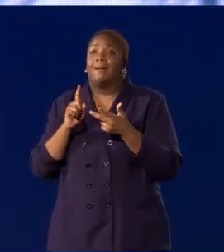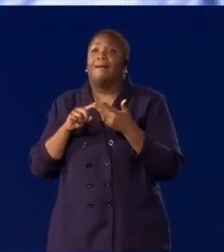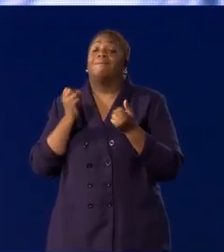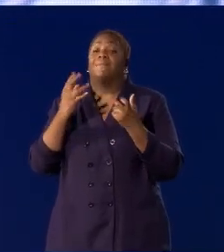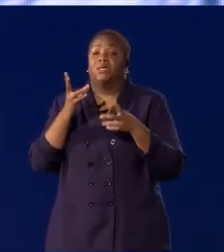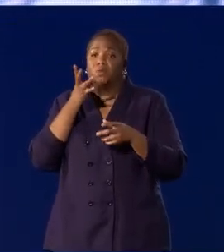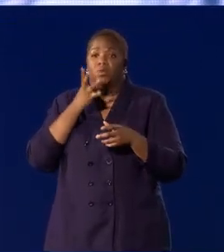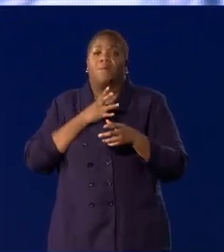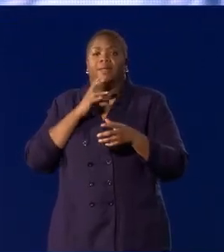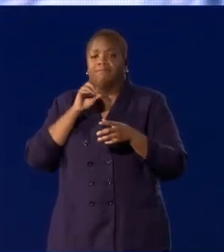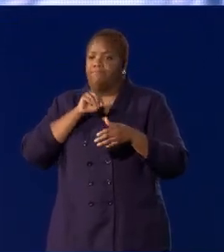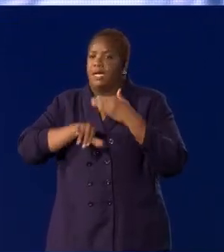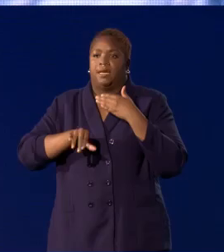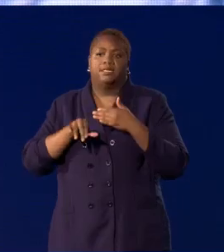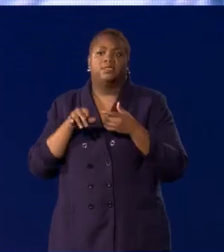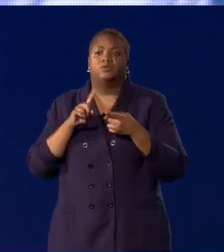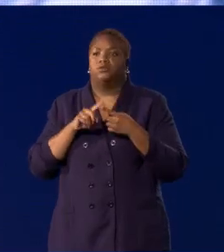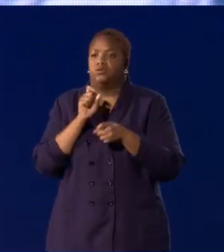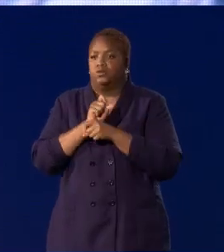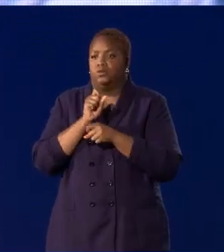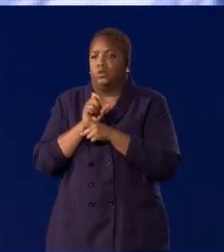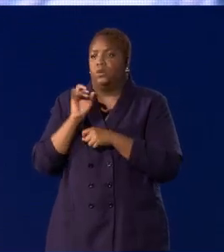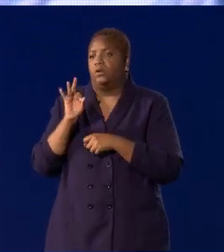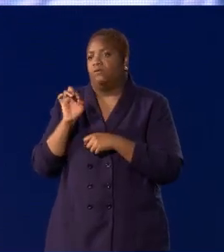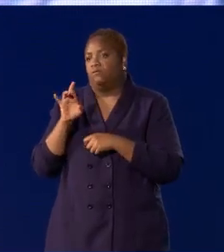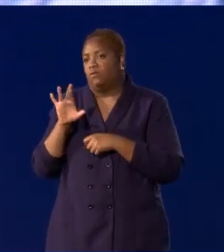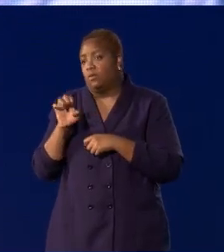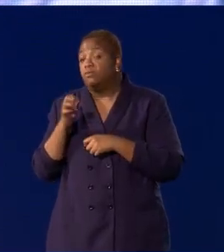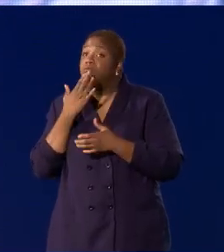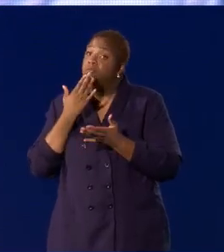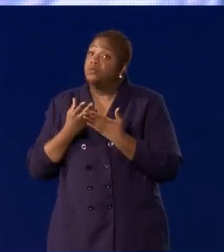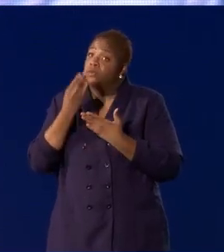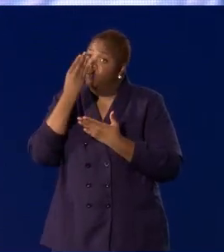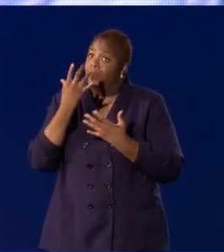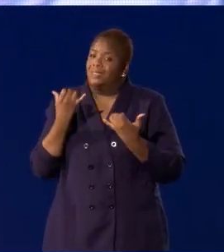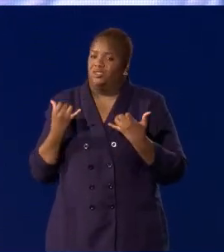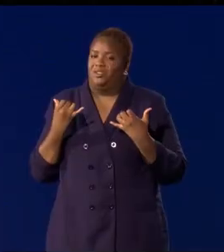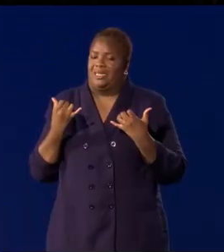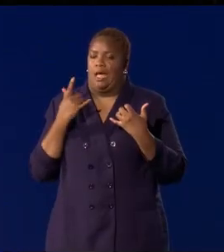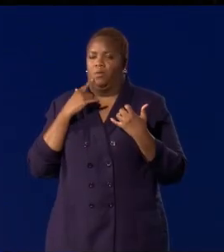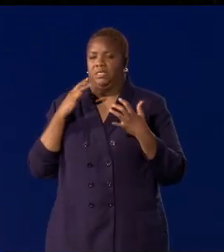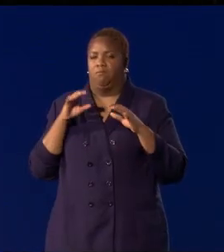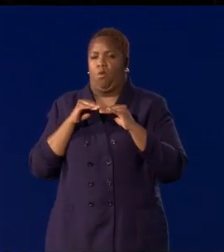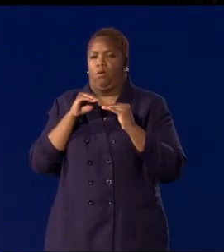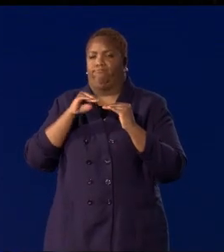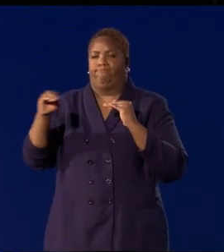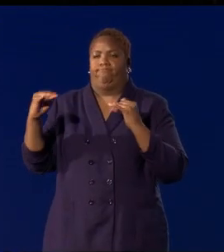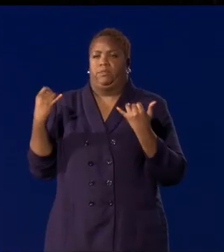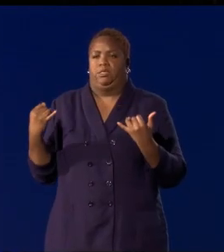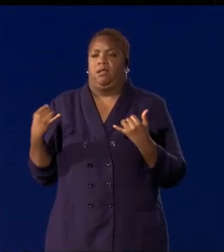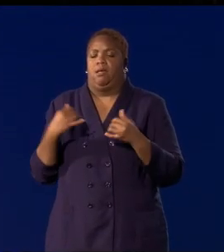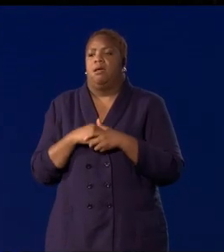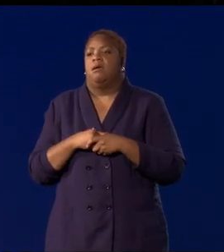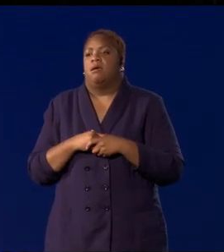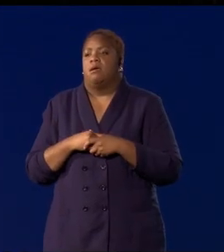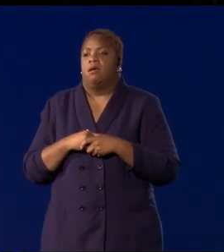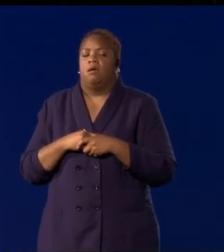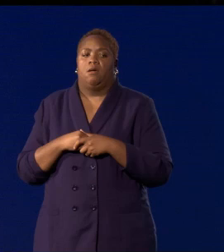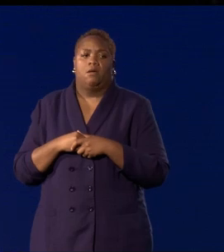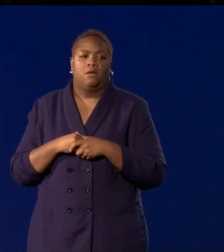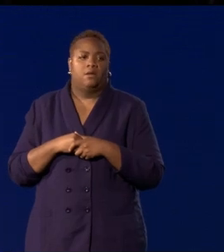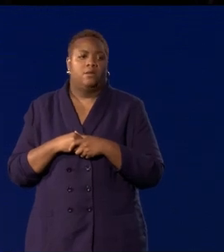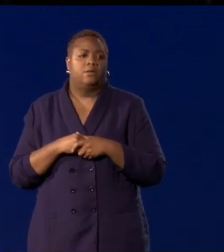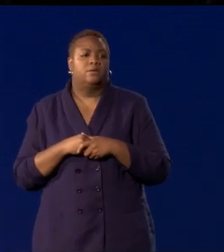re-entered the labor force. So all that was good news, but now we're looking a bit stagnant on the very top there, and